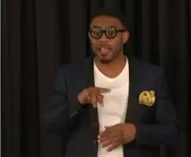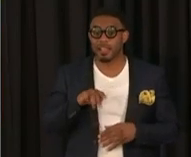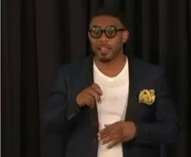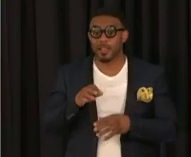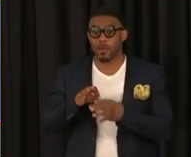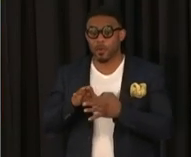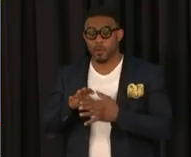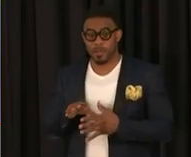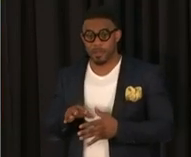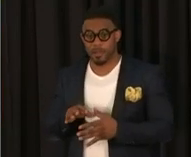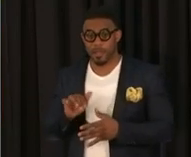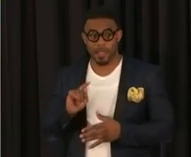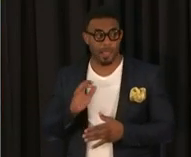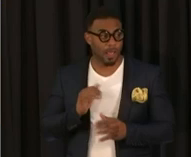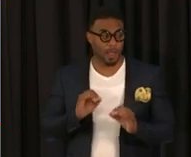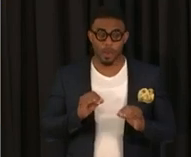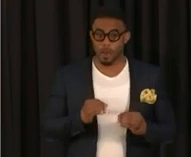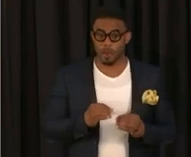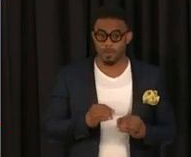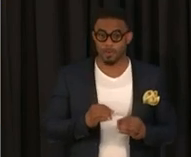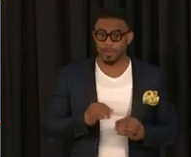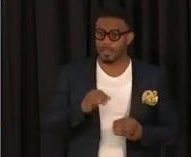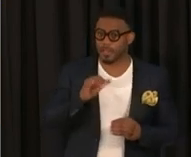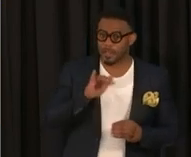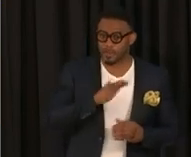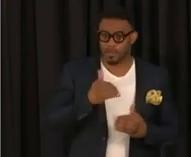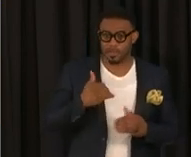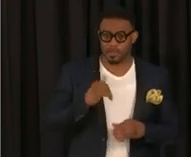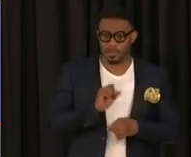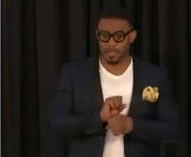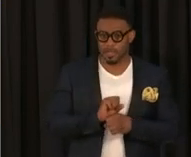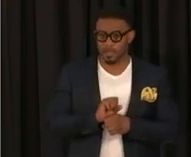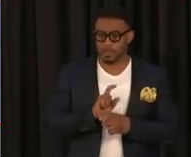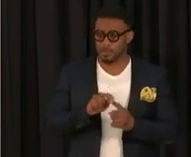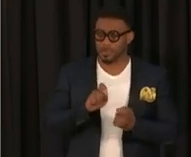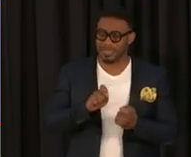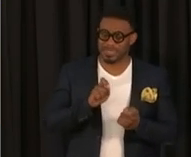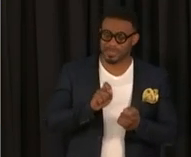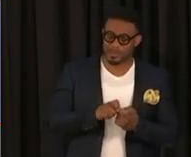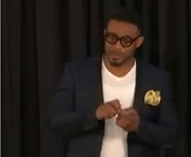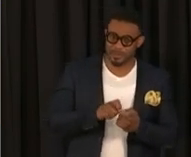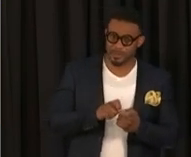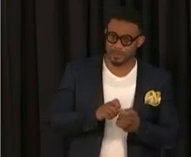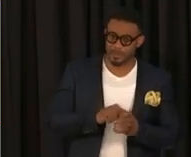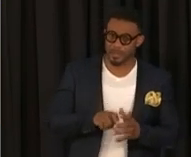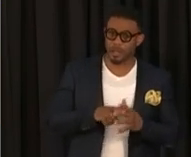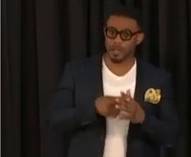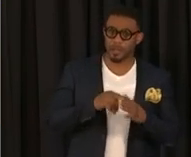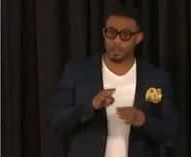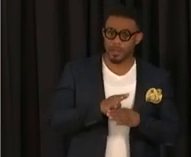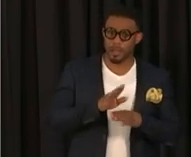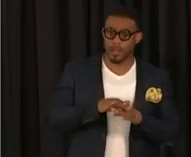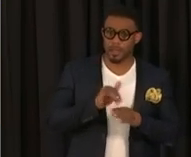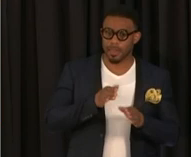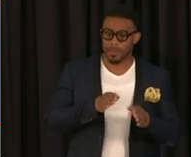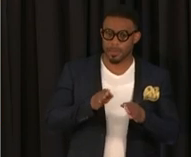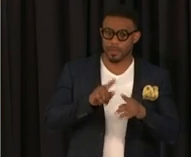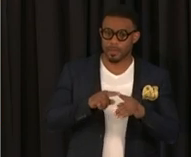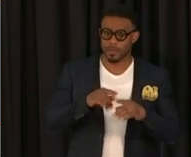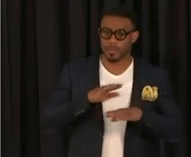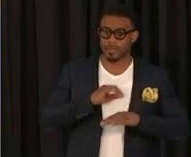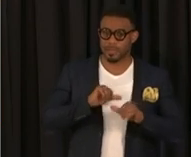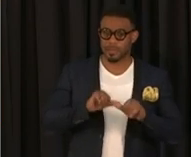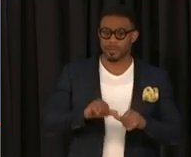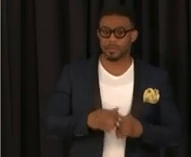intake coordinator at our office, and that's her job, which is to specifically launch businesses on that path